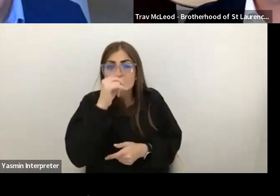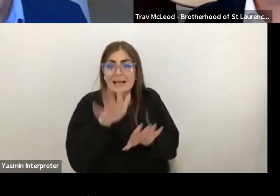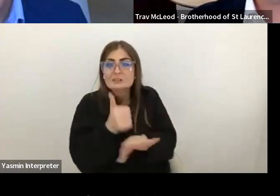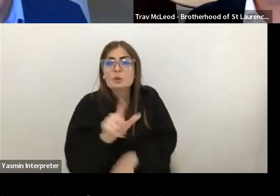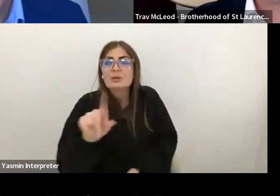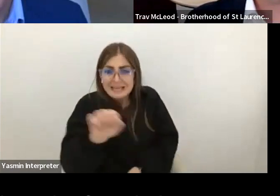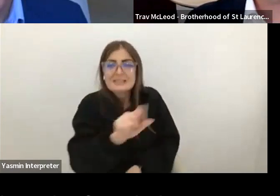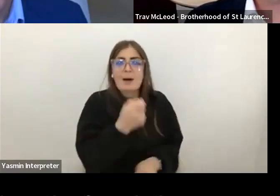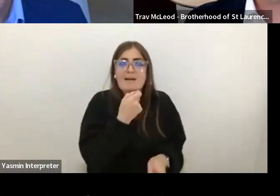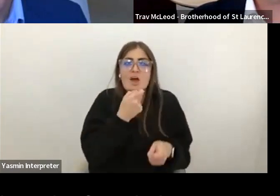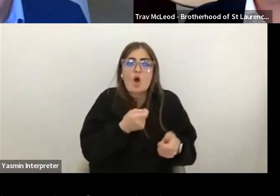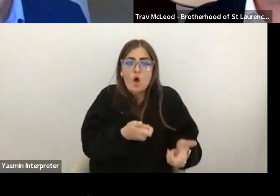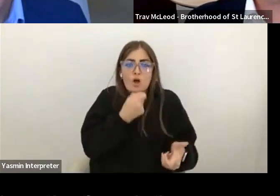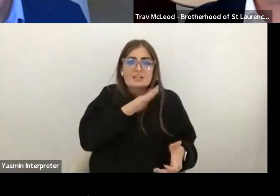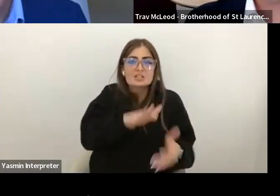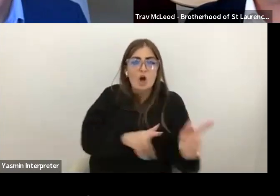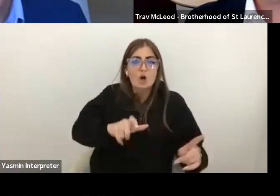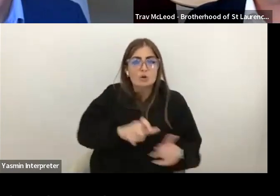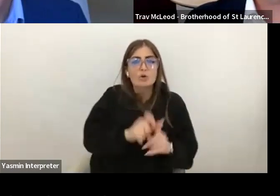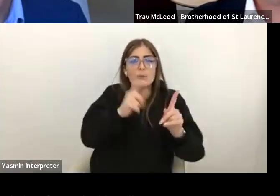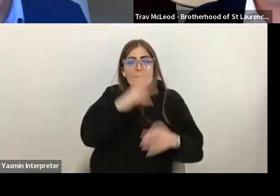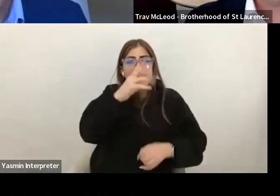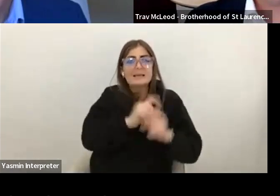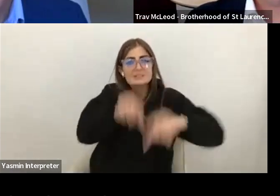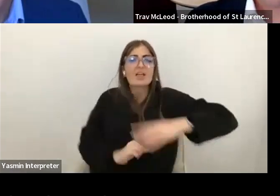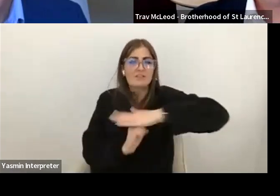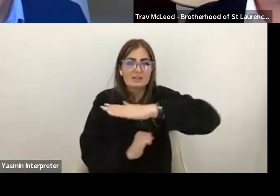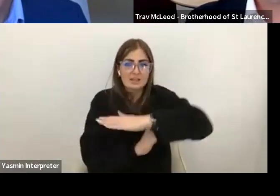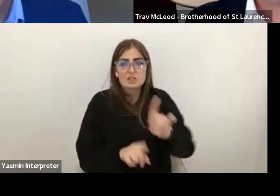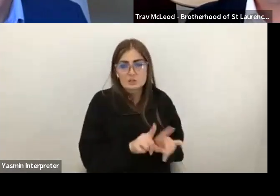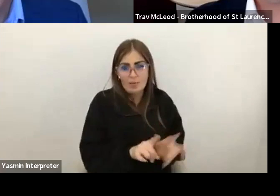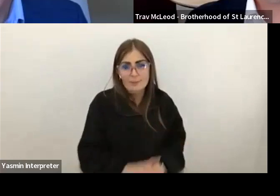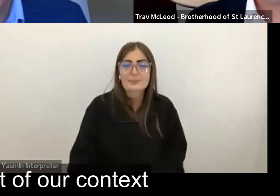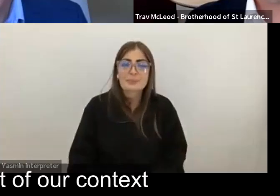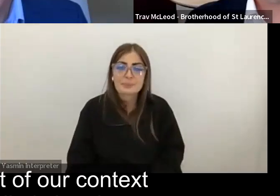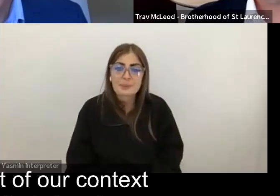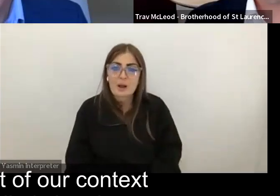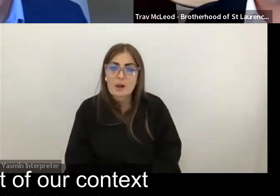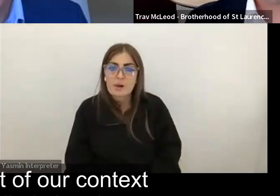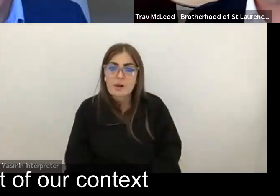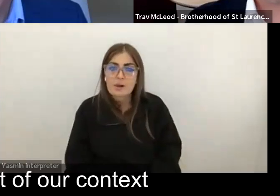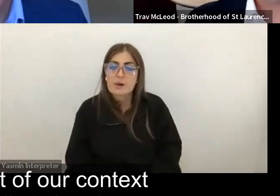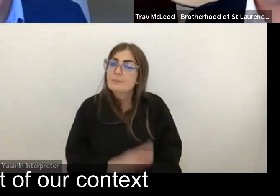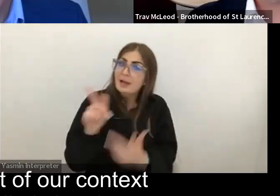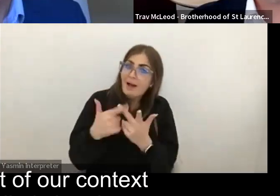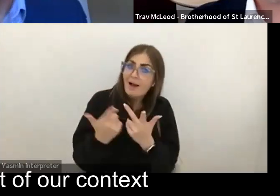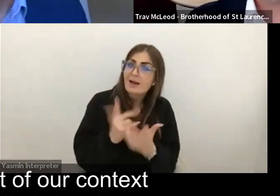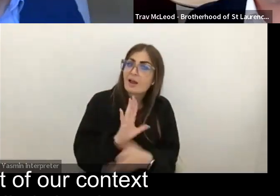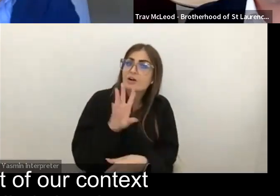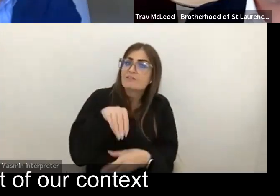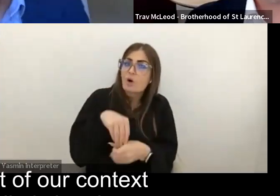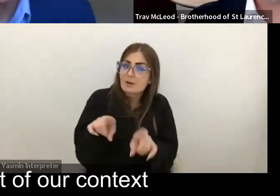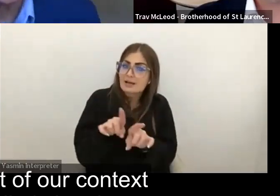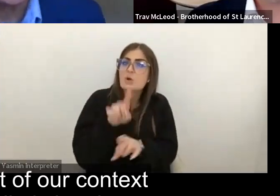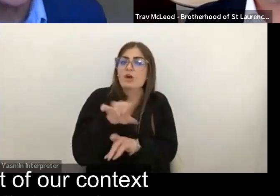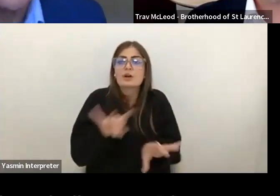early childhood lays the foundation. There's no doubt about that. So another part of our context is that